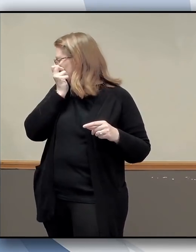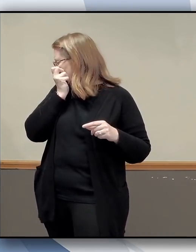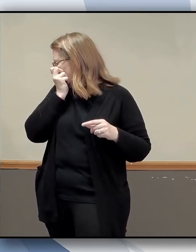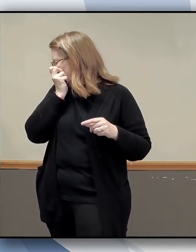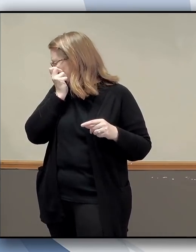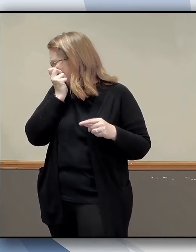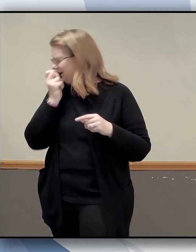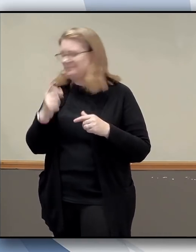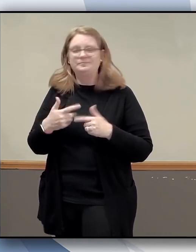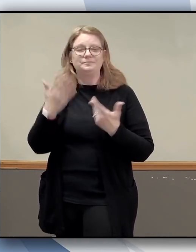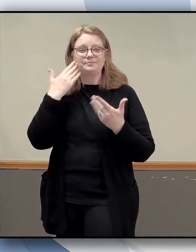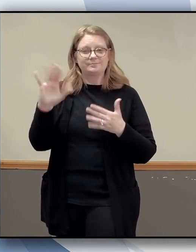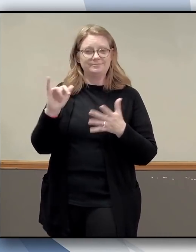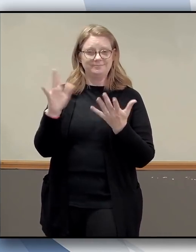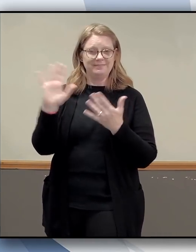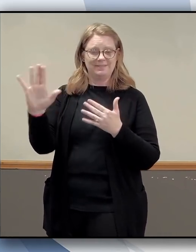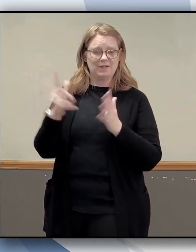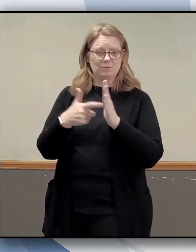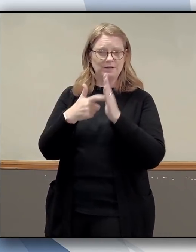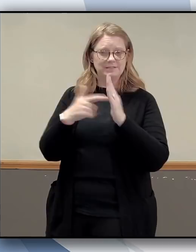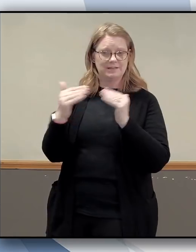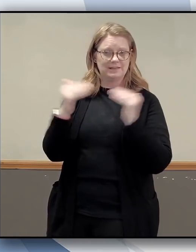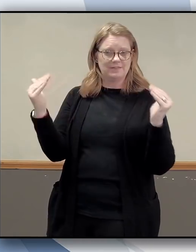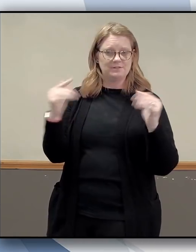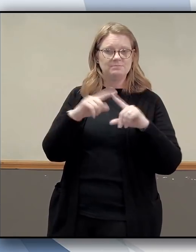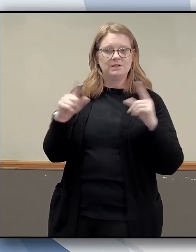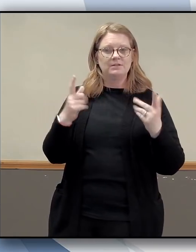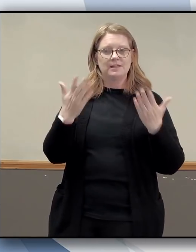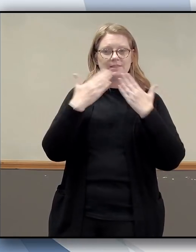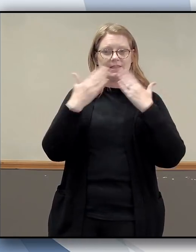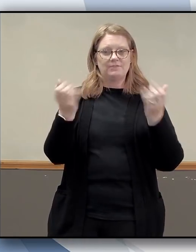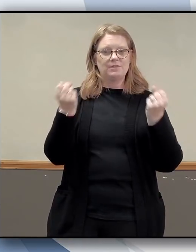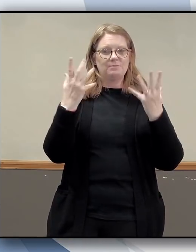have a visit with them. But again, thank you all for your many